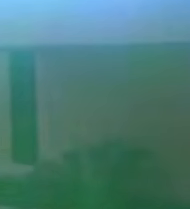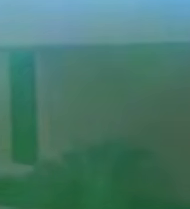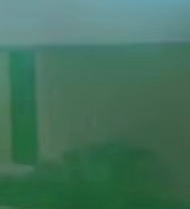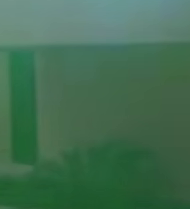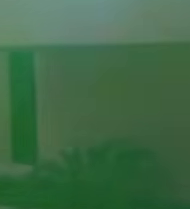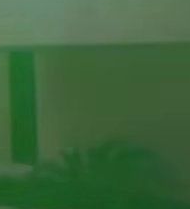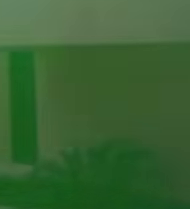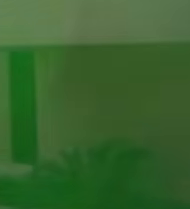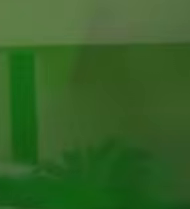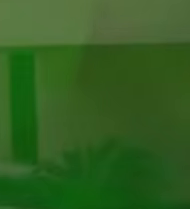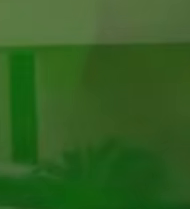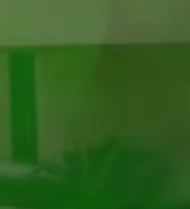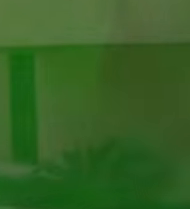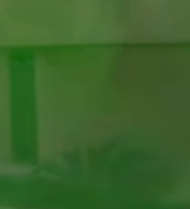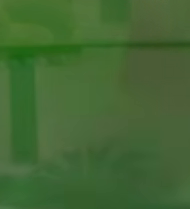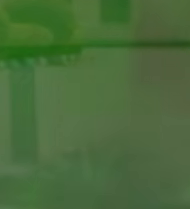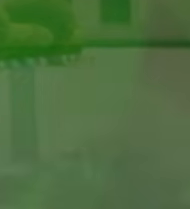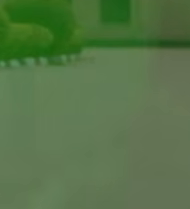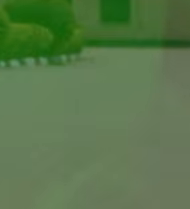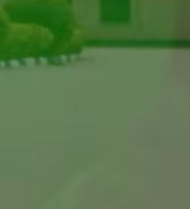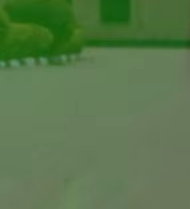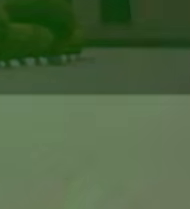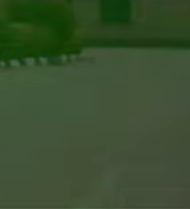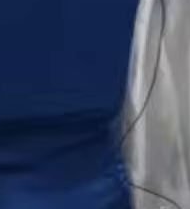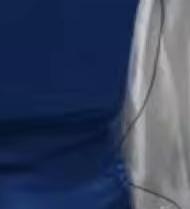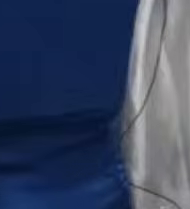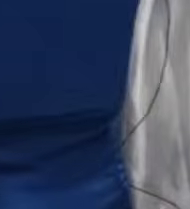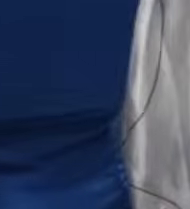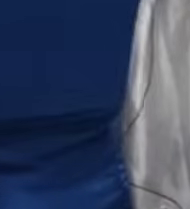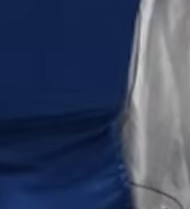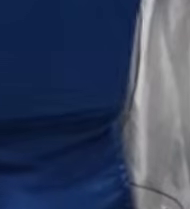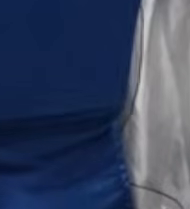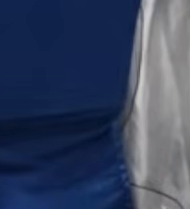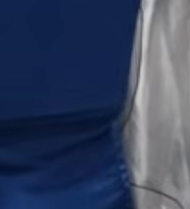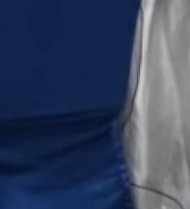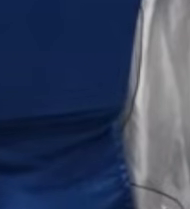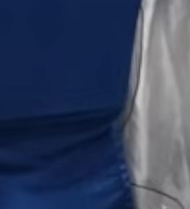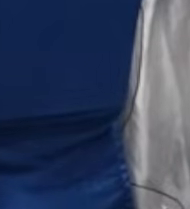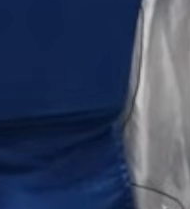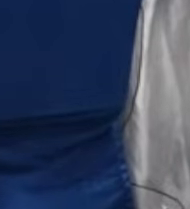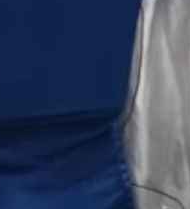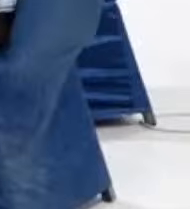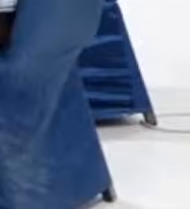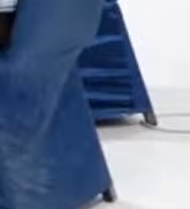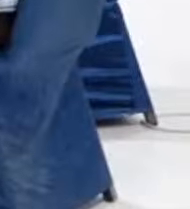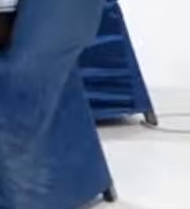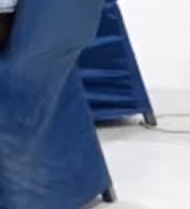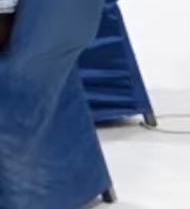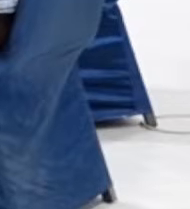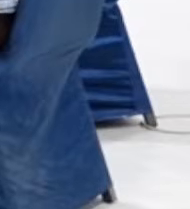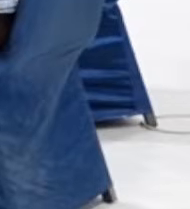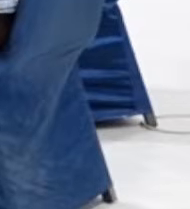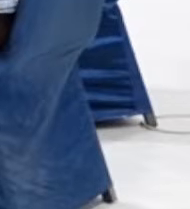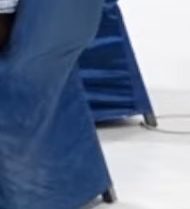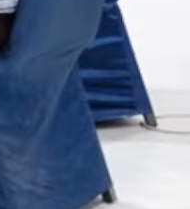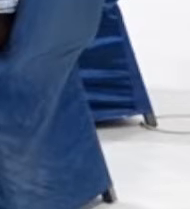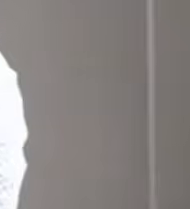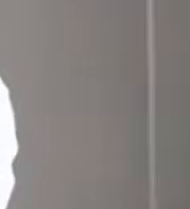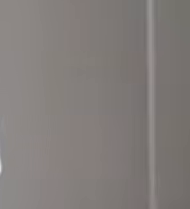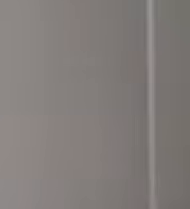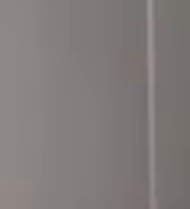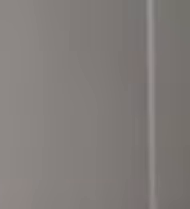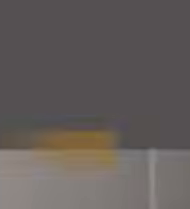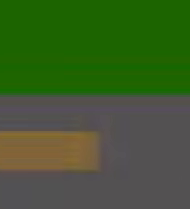for Parliamentary Studies and Training, IPST, a center of excellence dedicated to